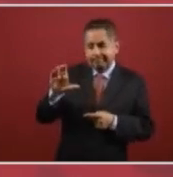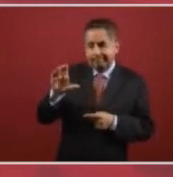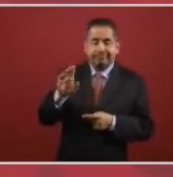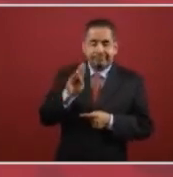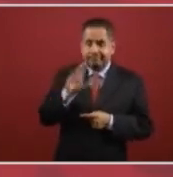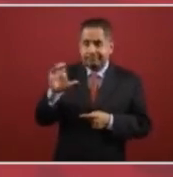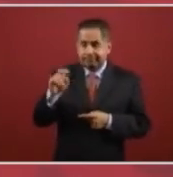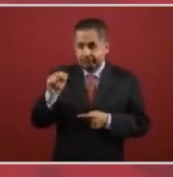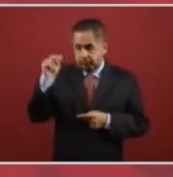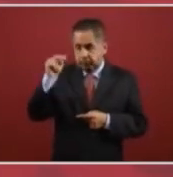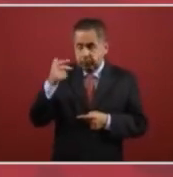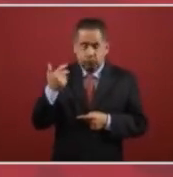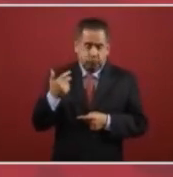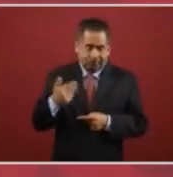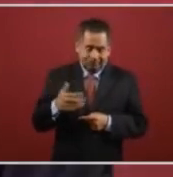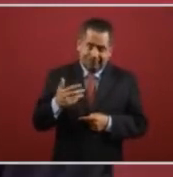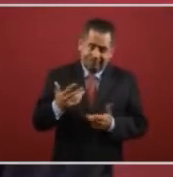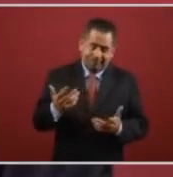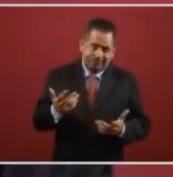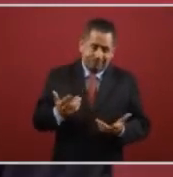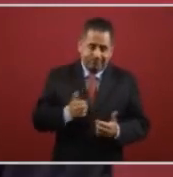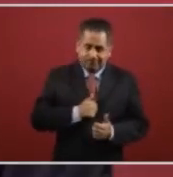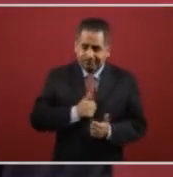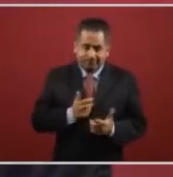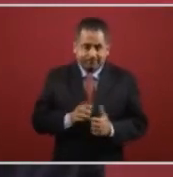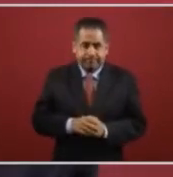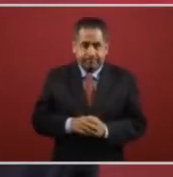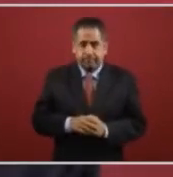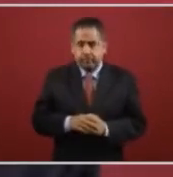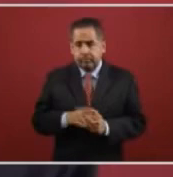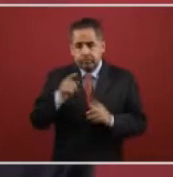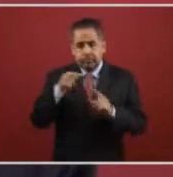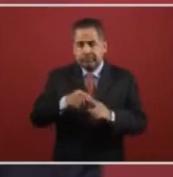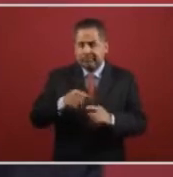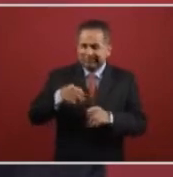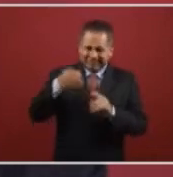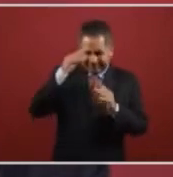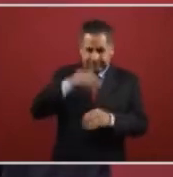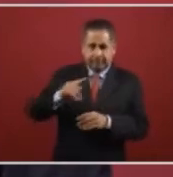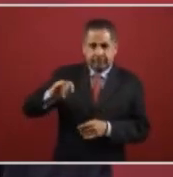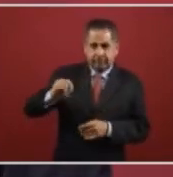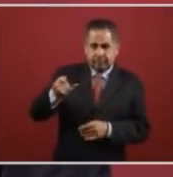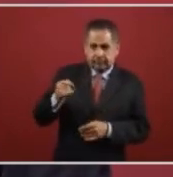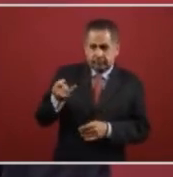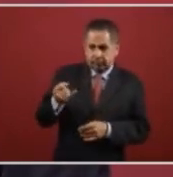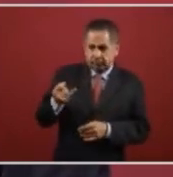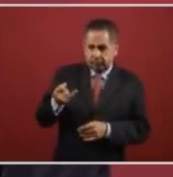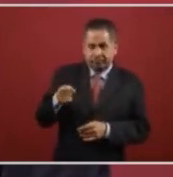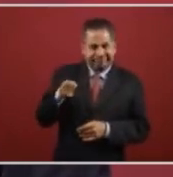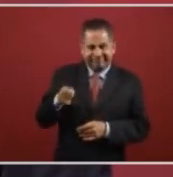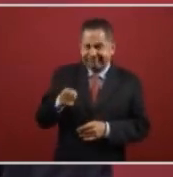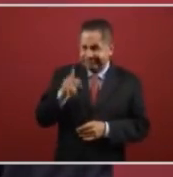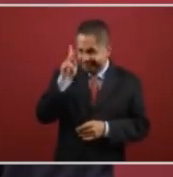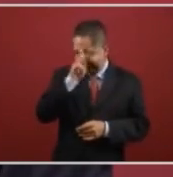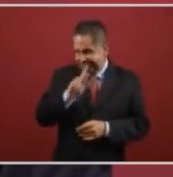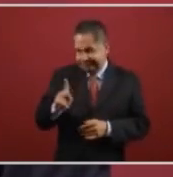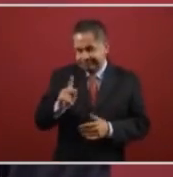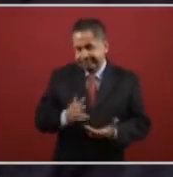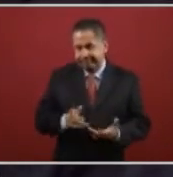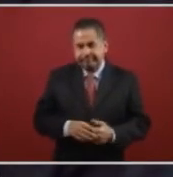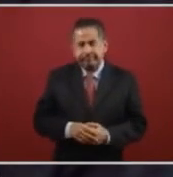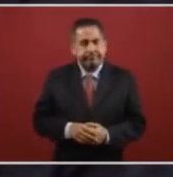occurs in the northern part in Baja California, and in particular Tijuana.